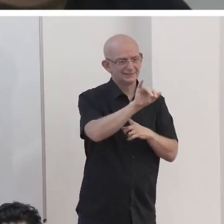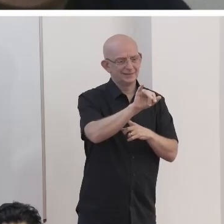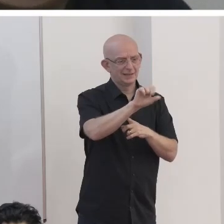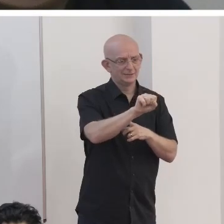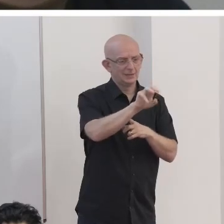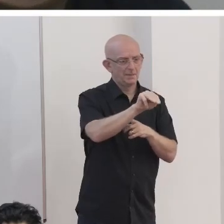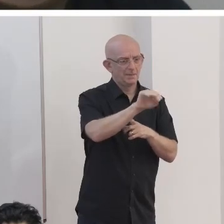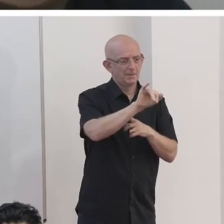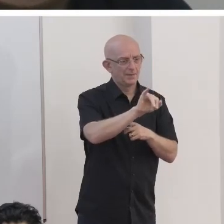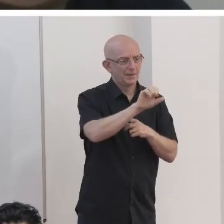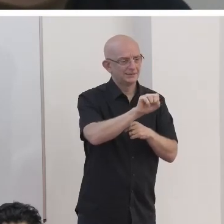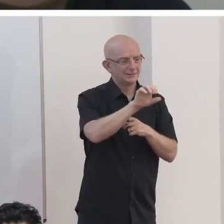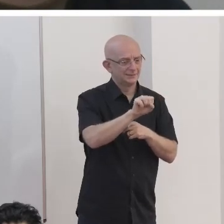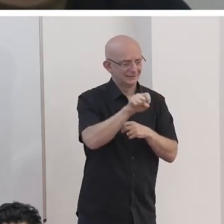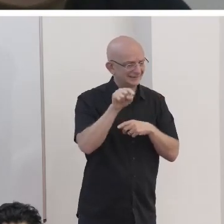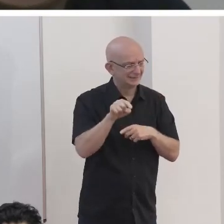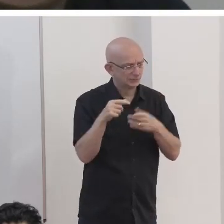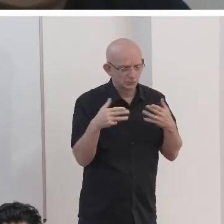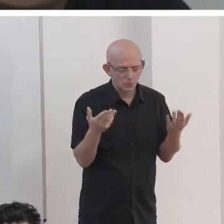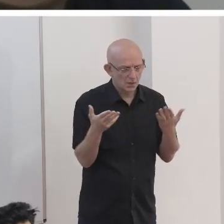This means unable. Ability means